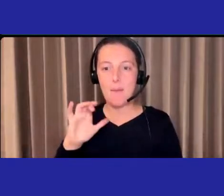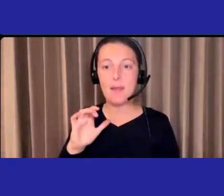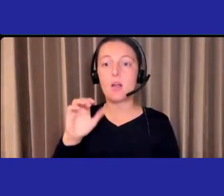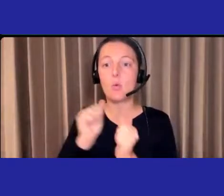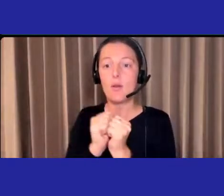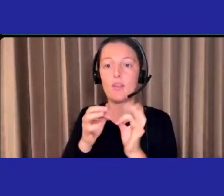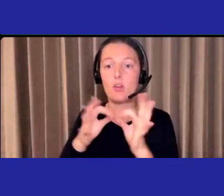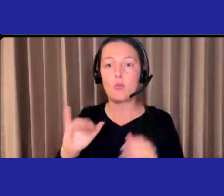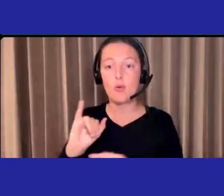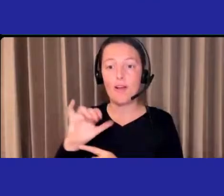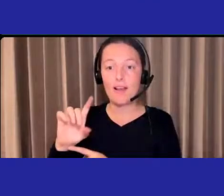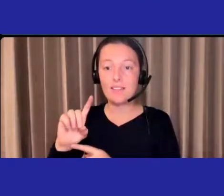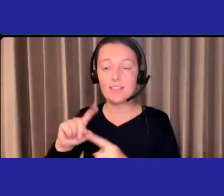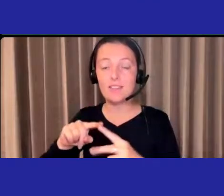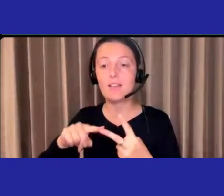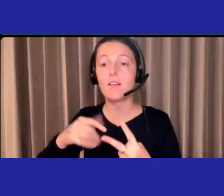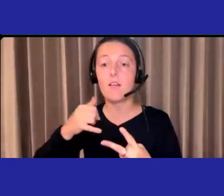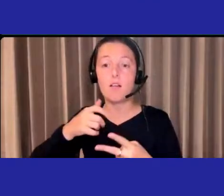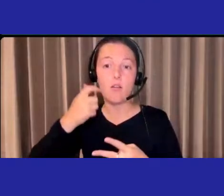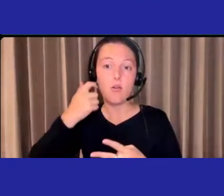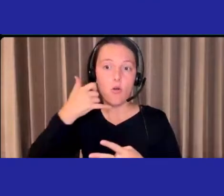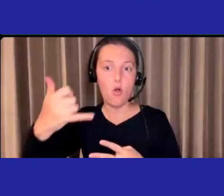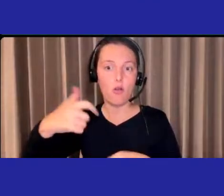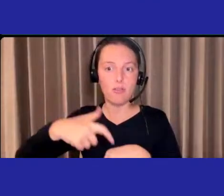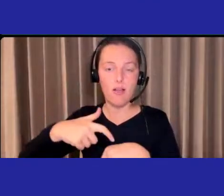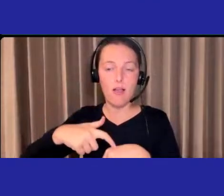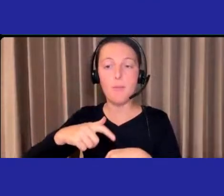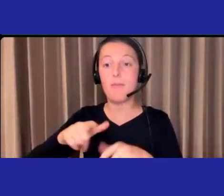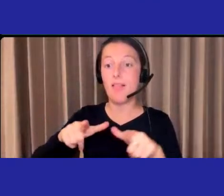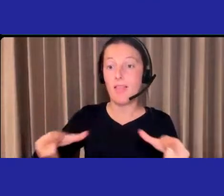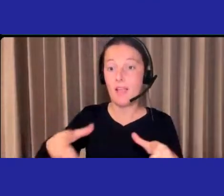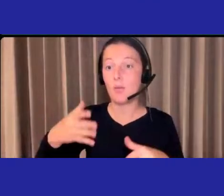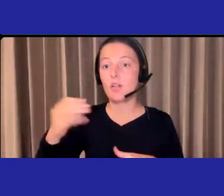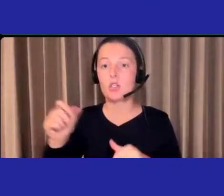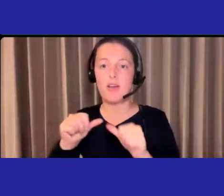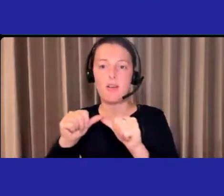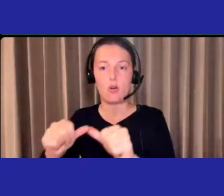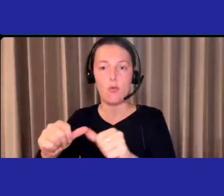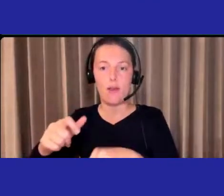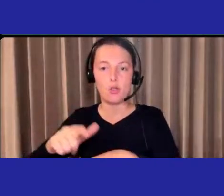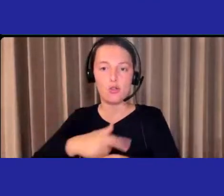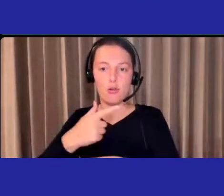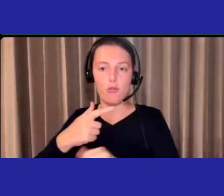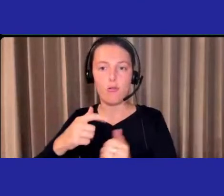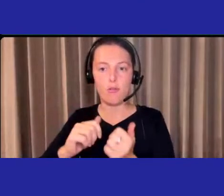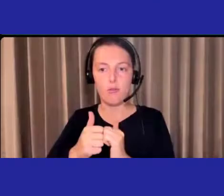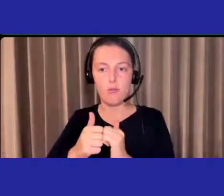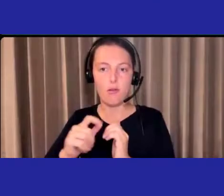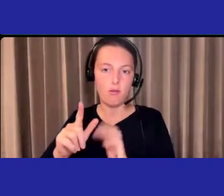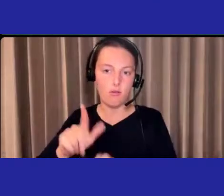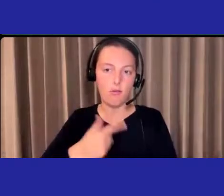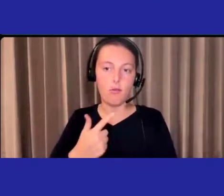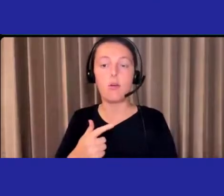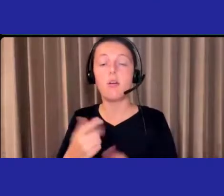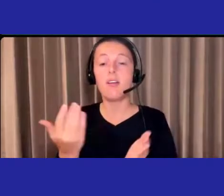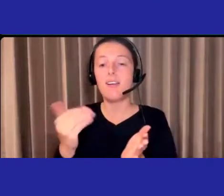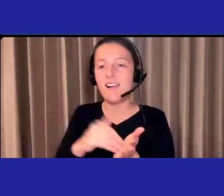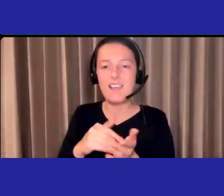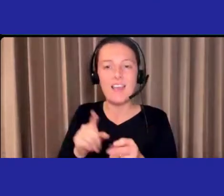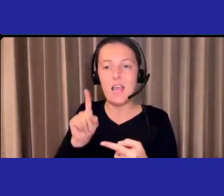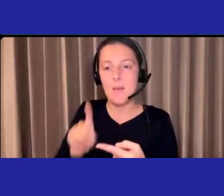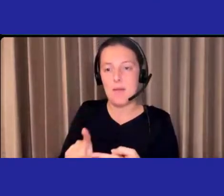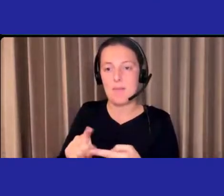duration. And what this does is, again, it minimizes the time, even though it's really short right now, that it takes